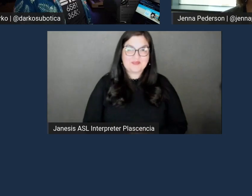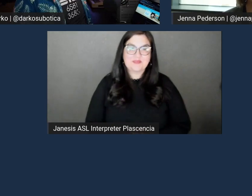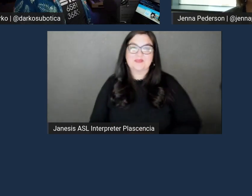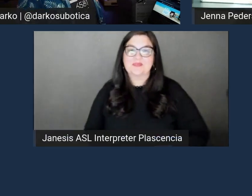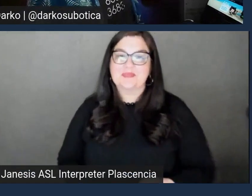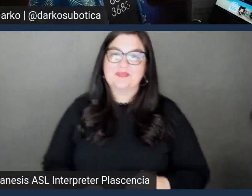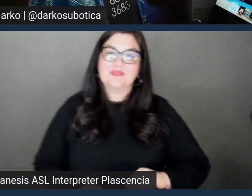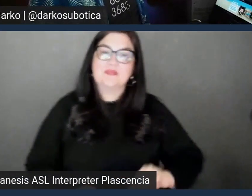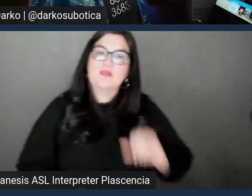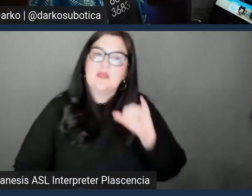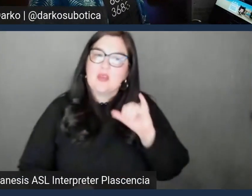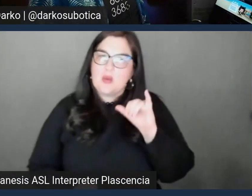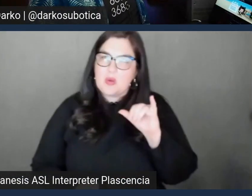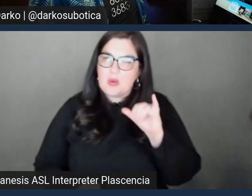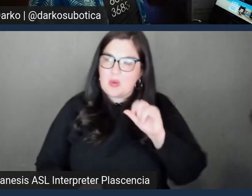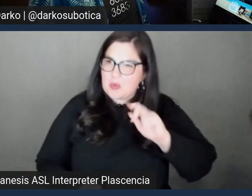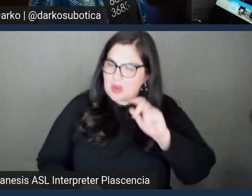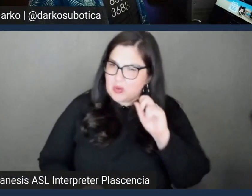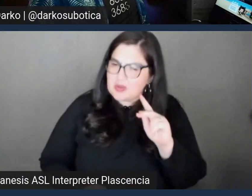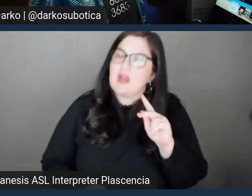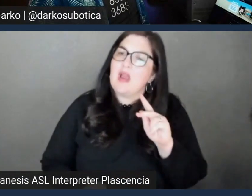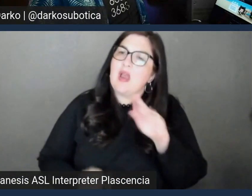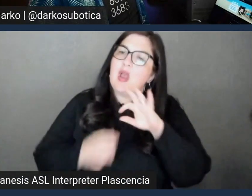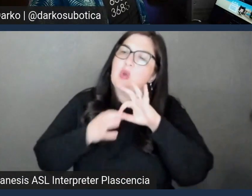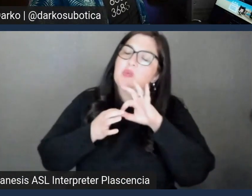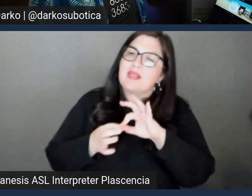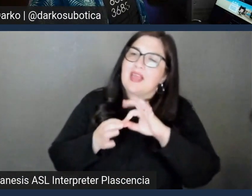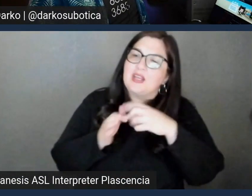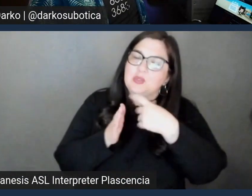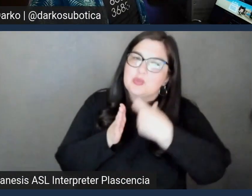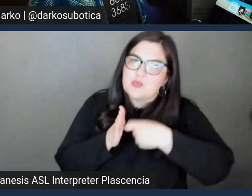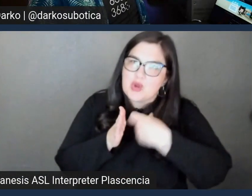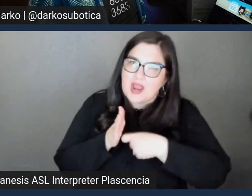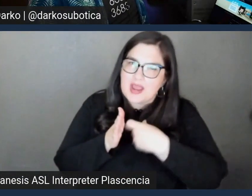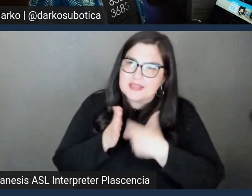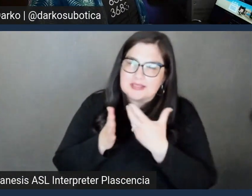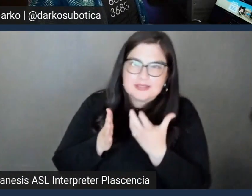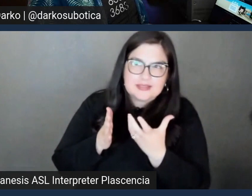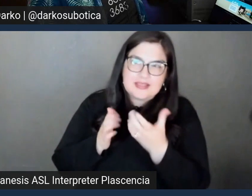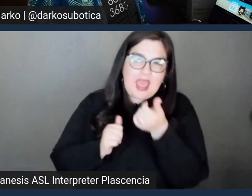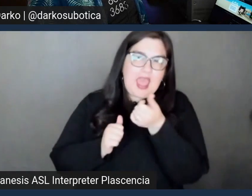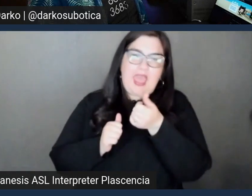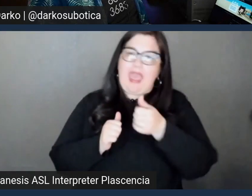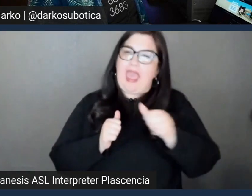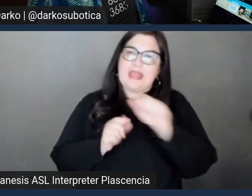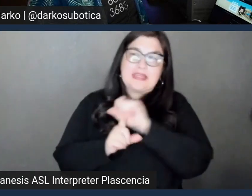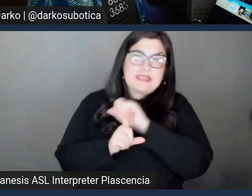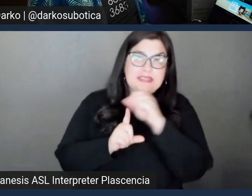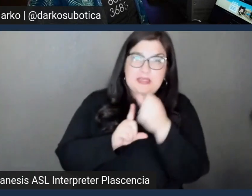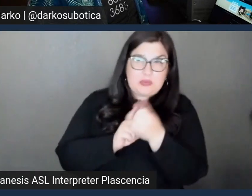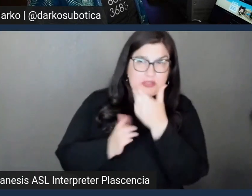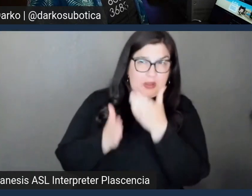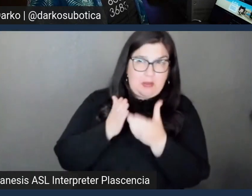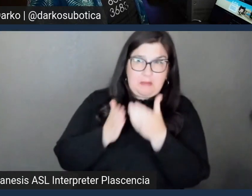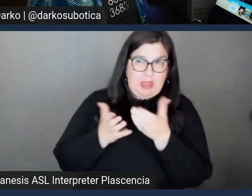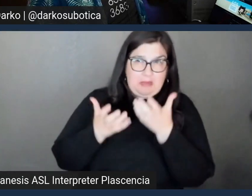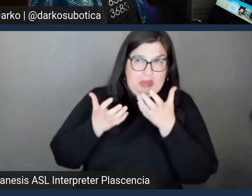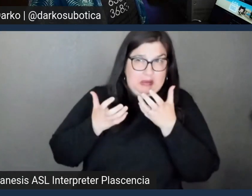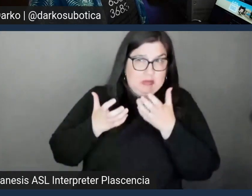there sort of related to pricing? Are there any situations where I wouldn't want to be